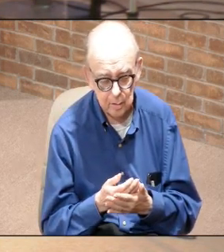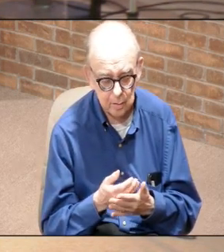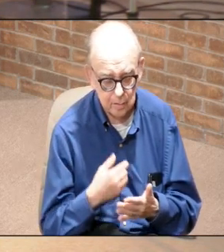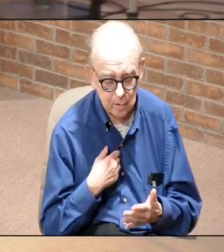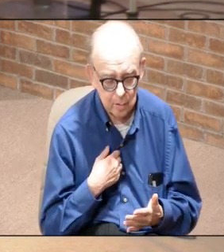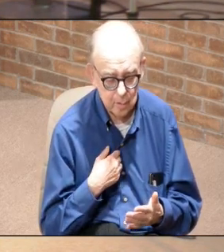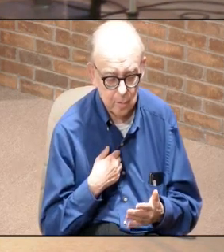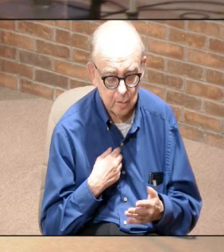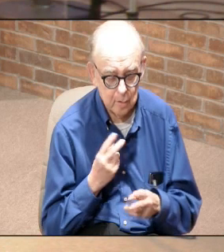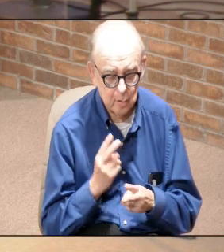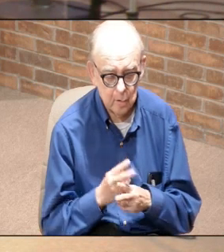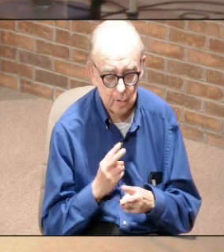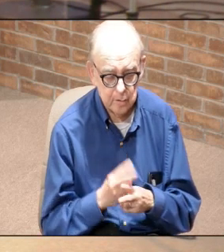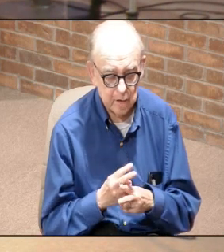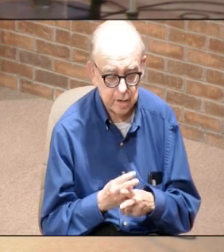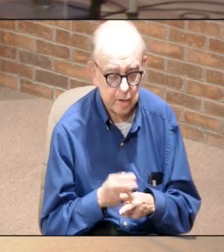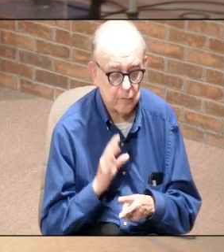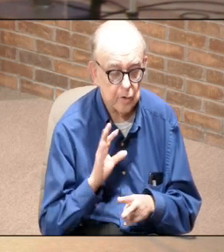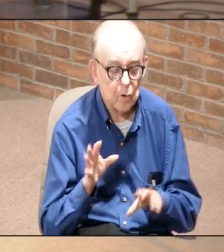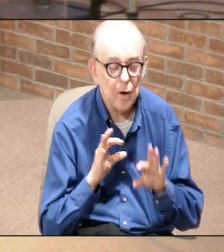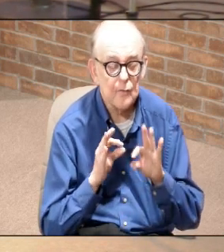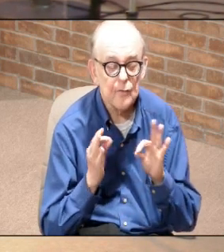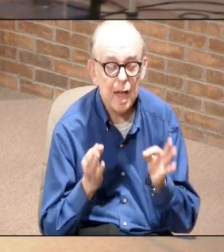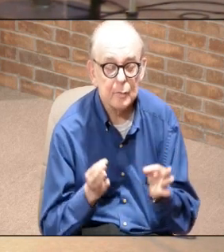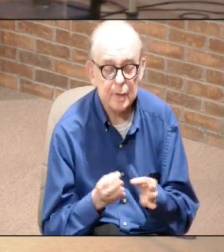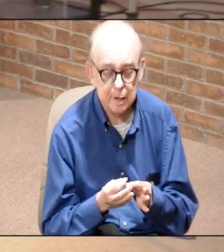I will also take care of your family.